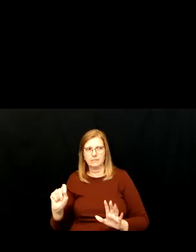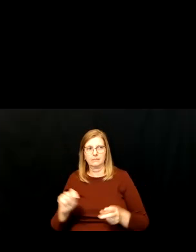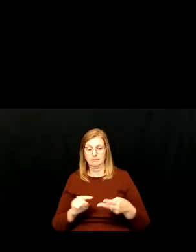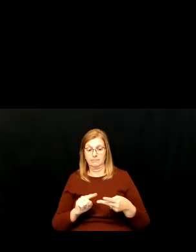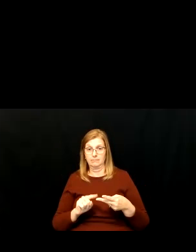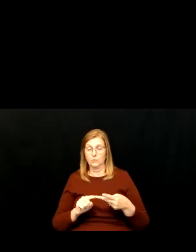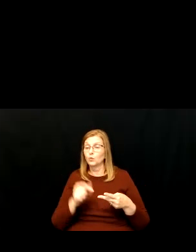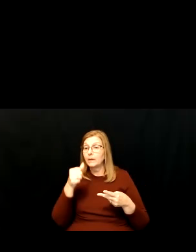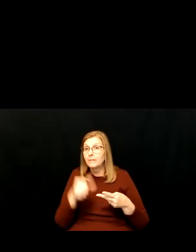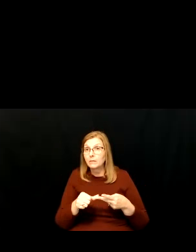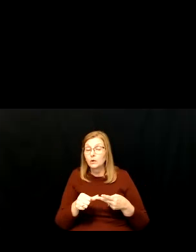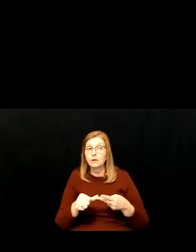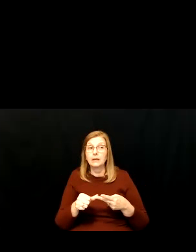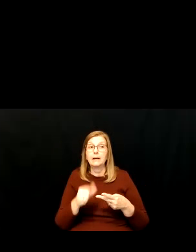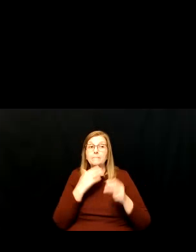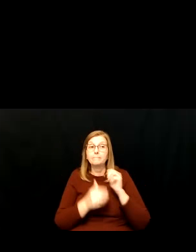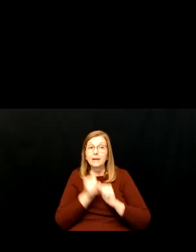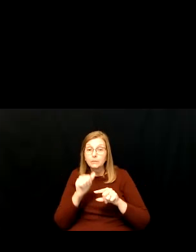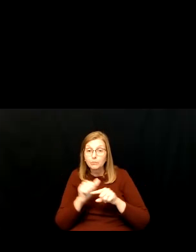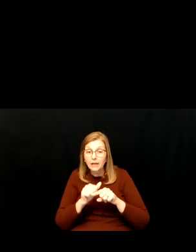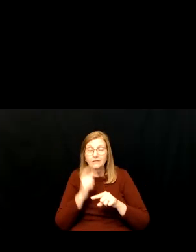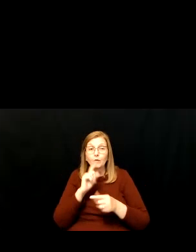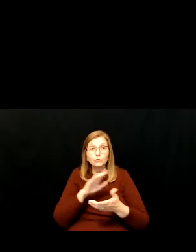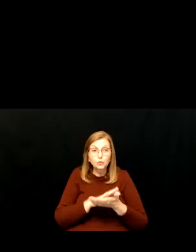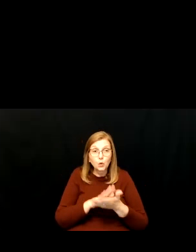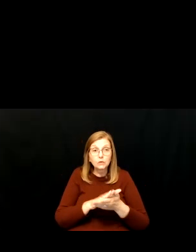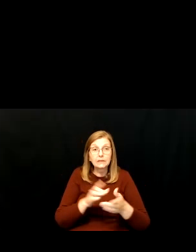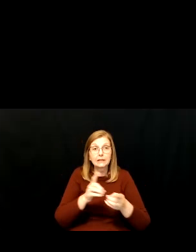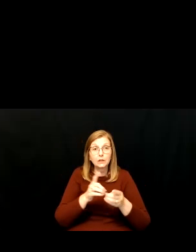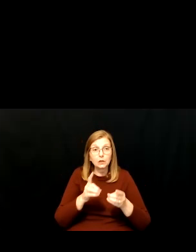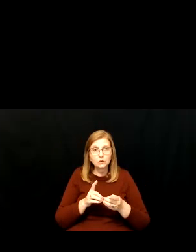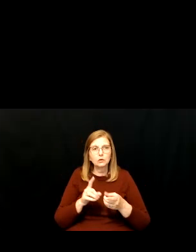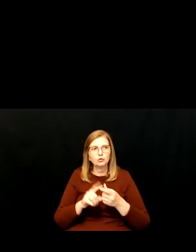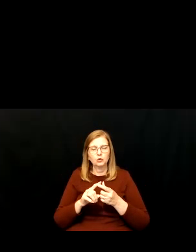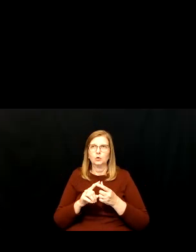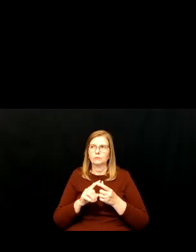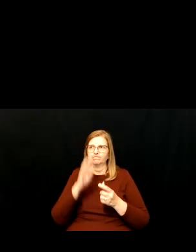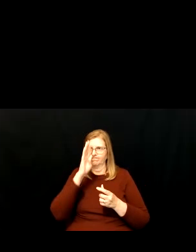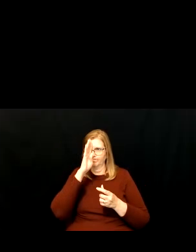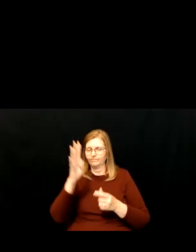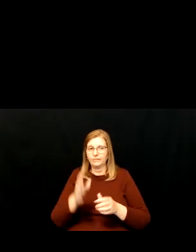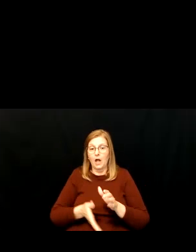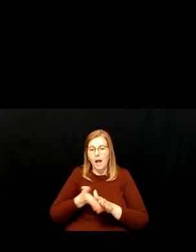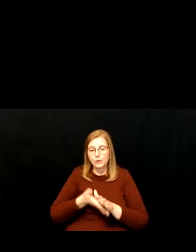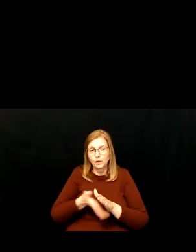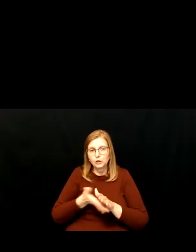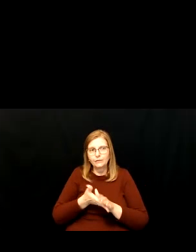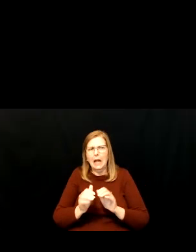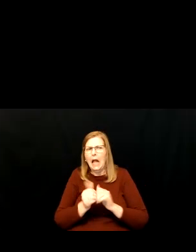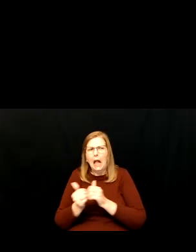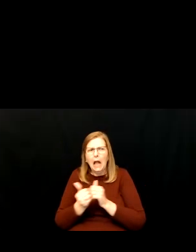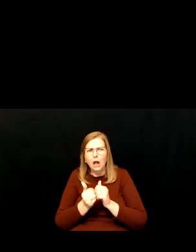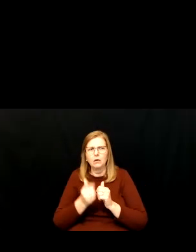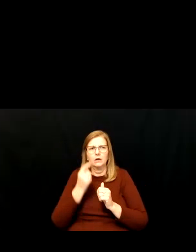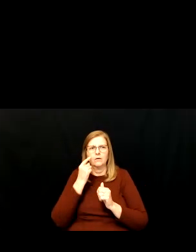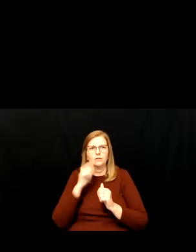it is best practice for schools or districts to develop operational procedures for how those that are